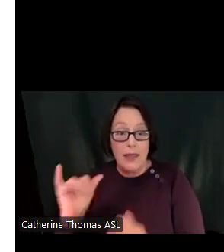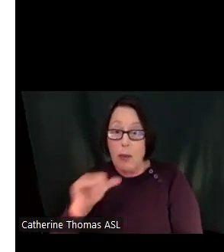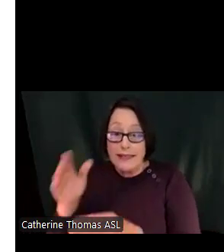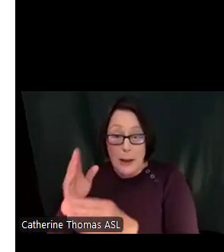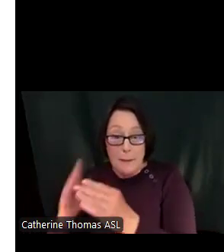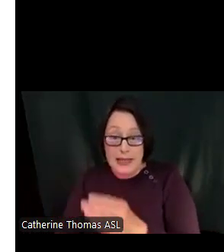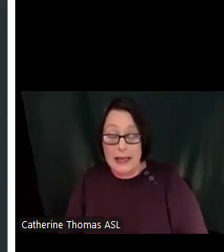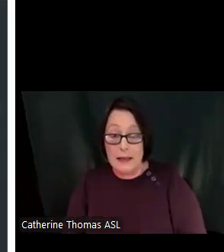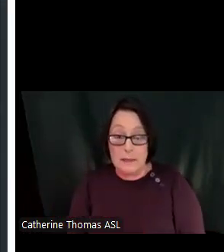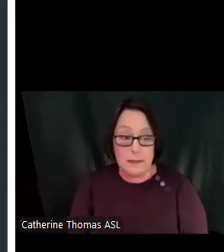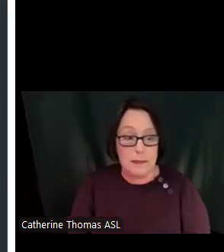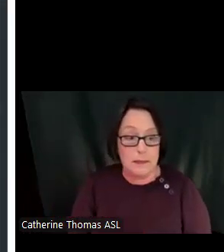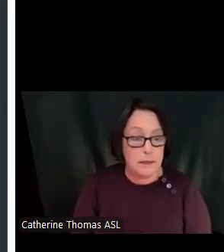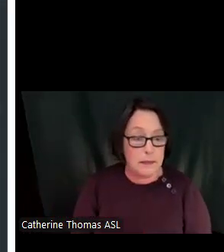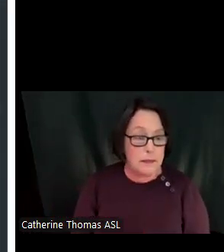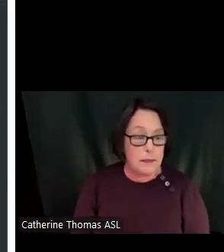completed.